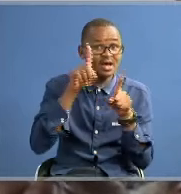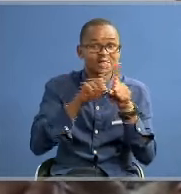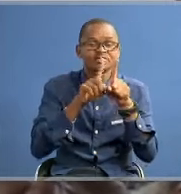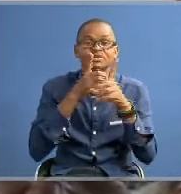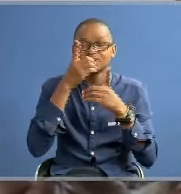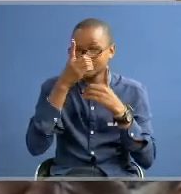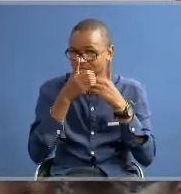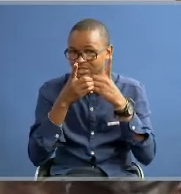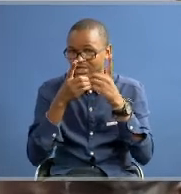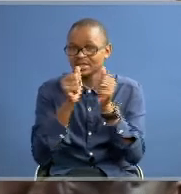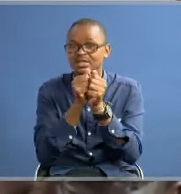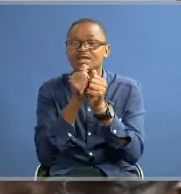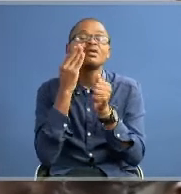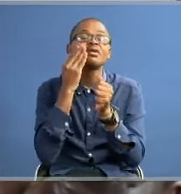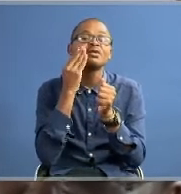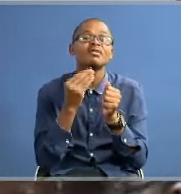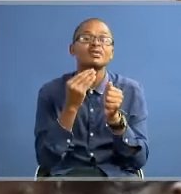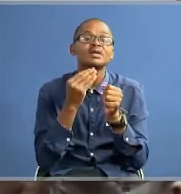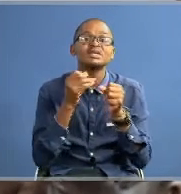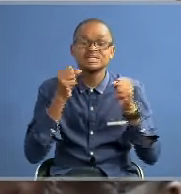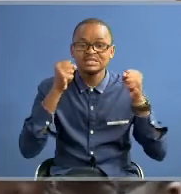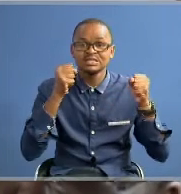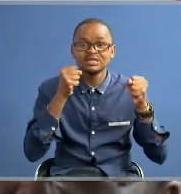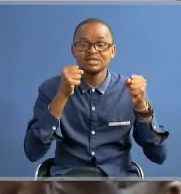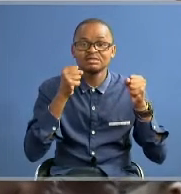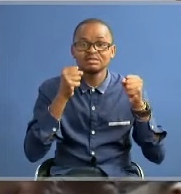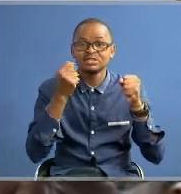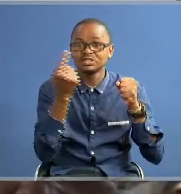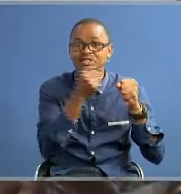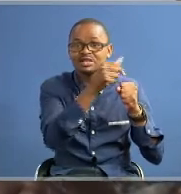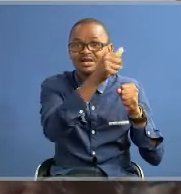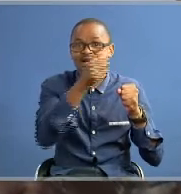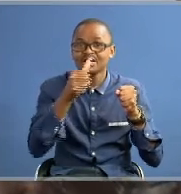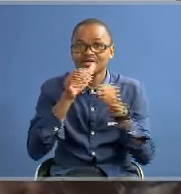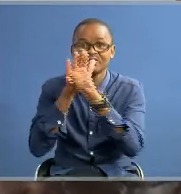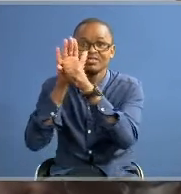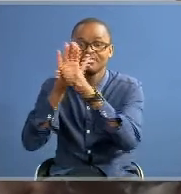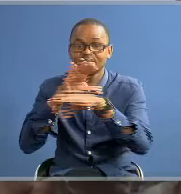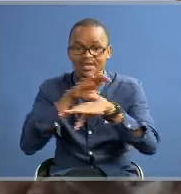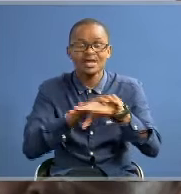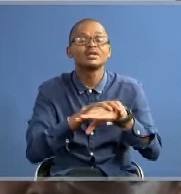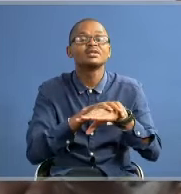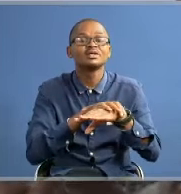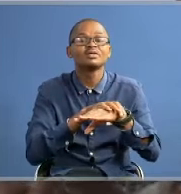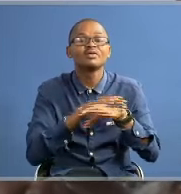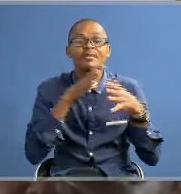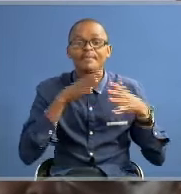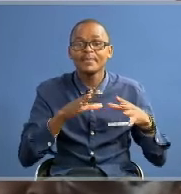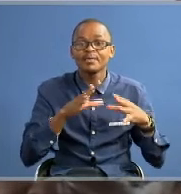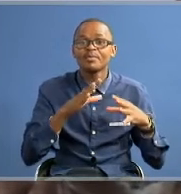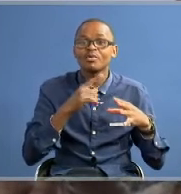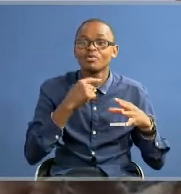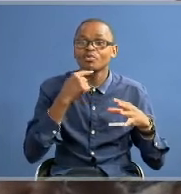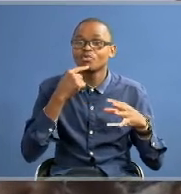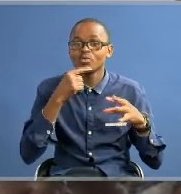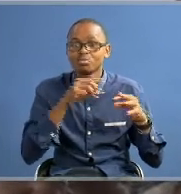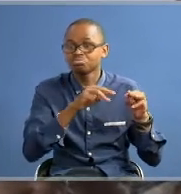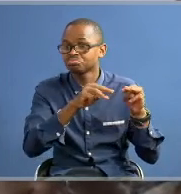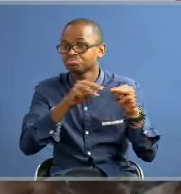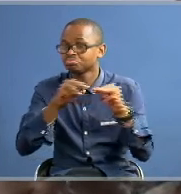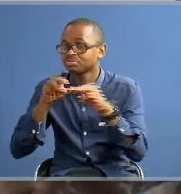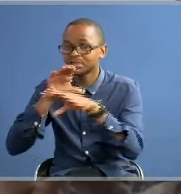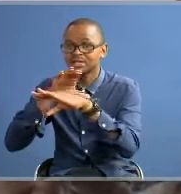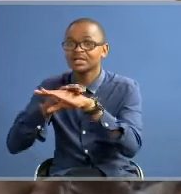their experiences, they will strengthen each other in terms of those pressures they go through, of people who are moving around looking